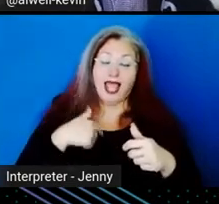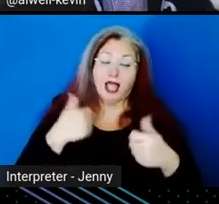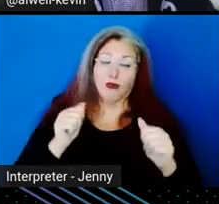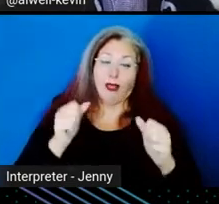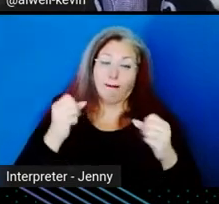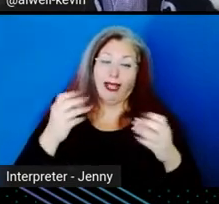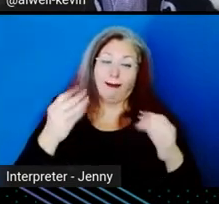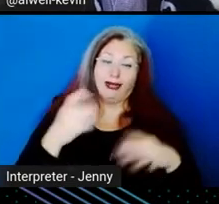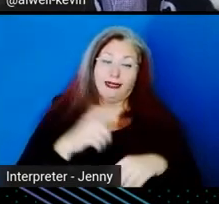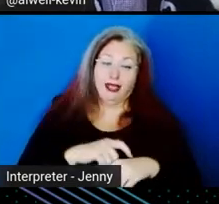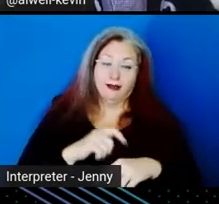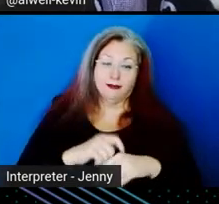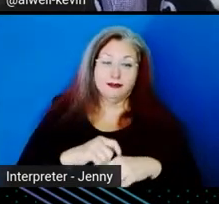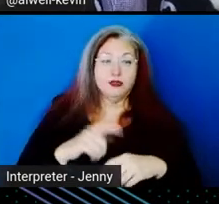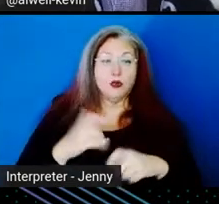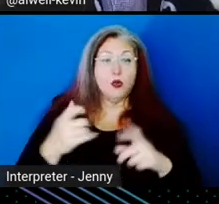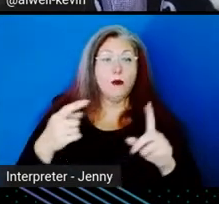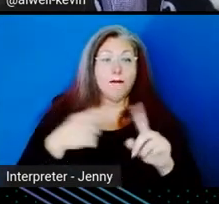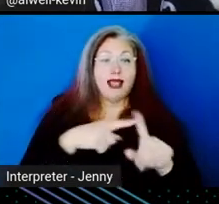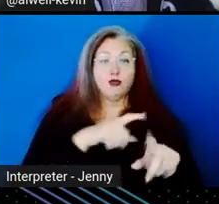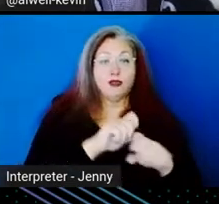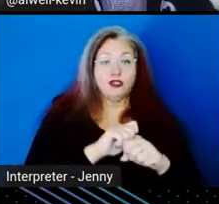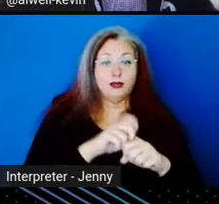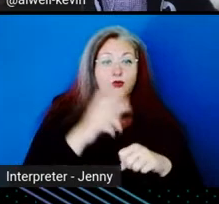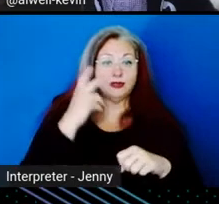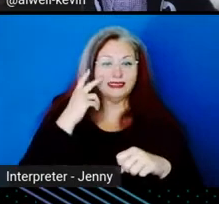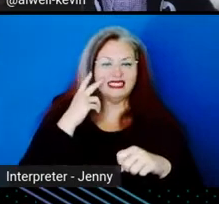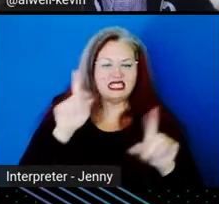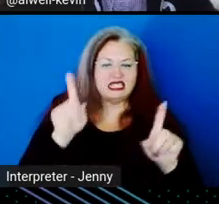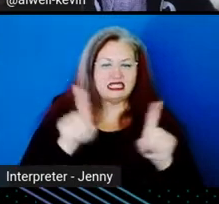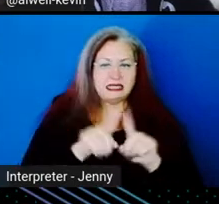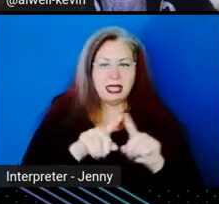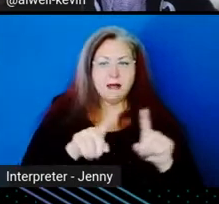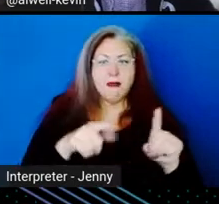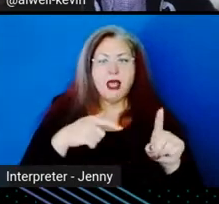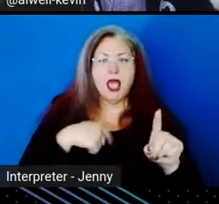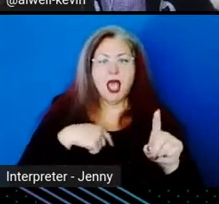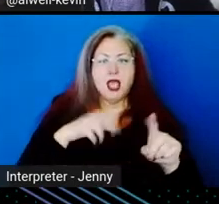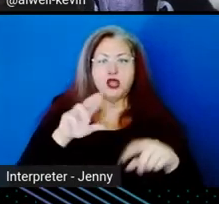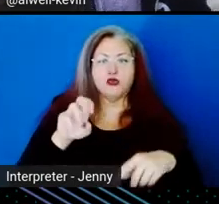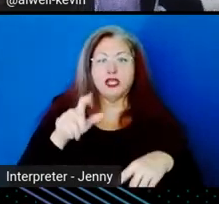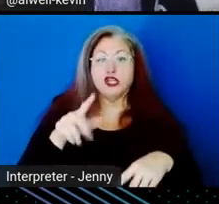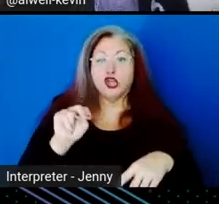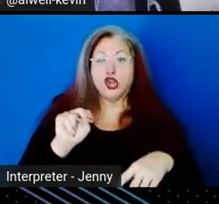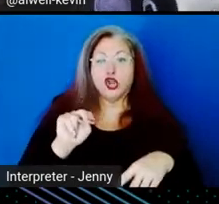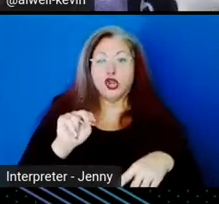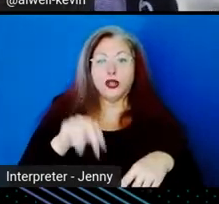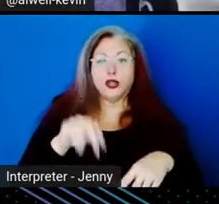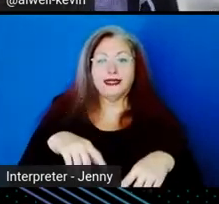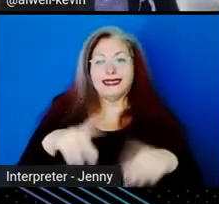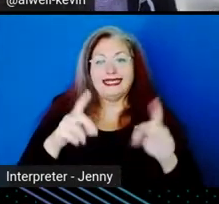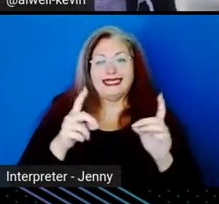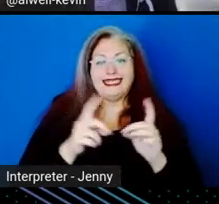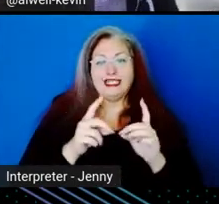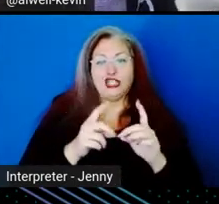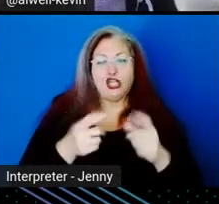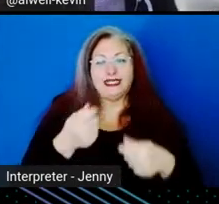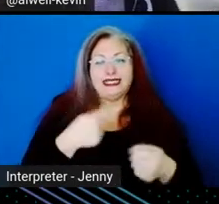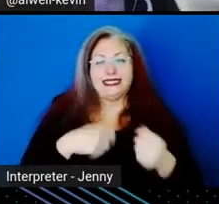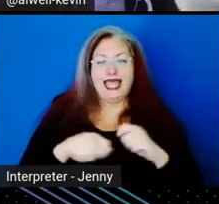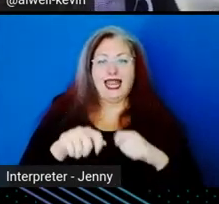to my job here, I'll see the same thing, which is that I've returned desserts instead of